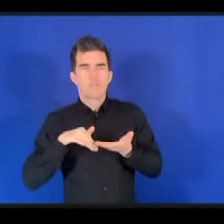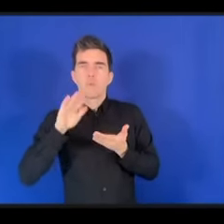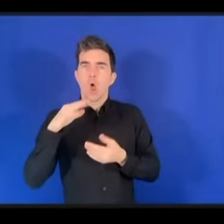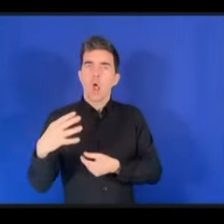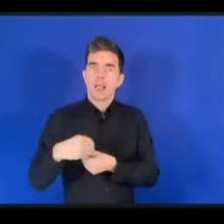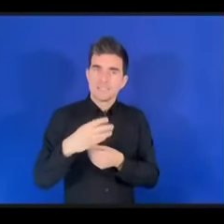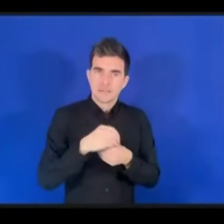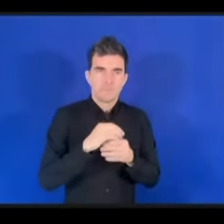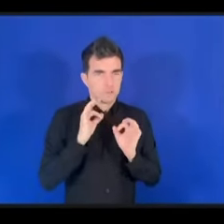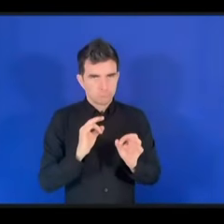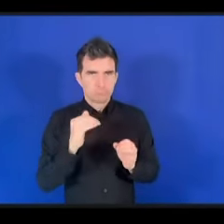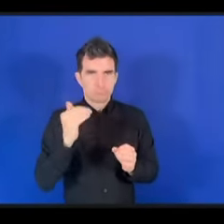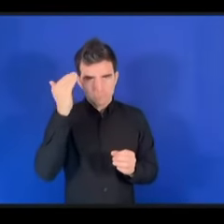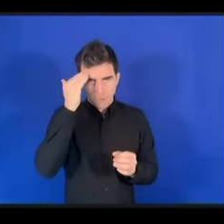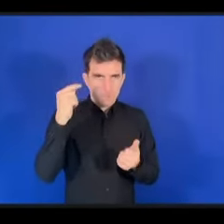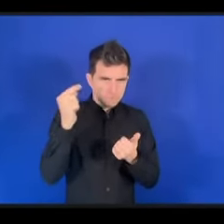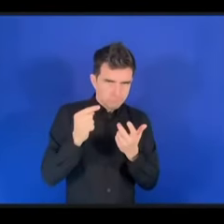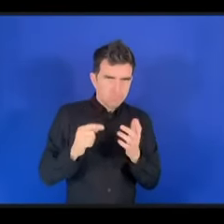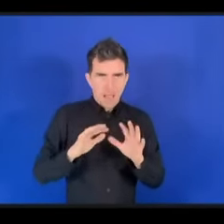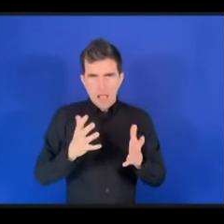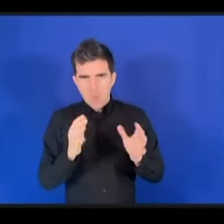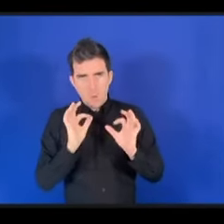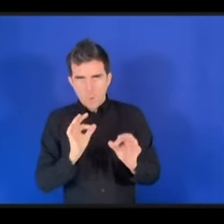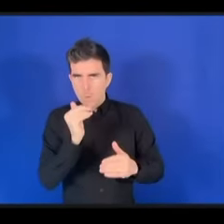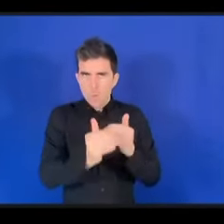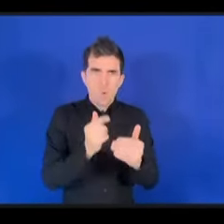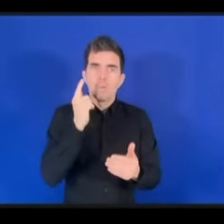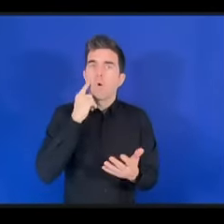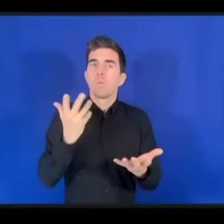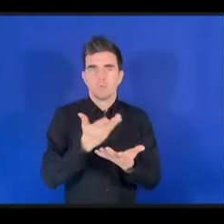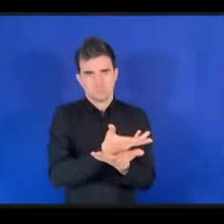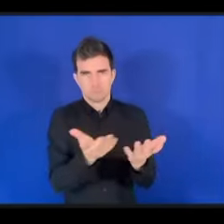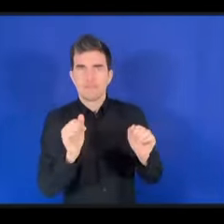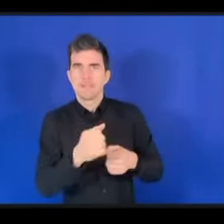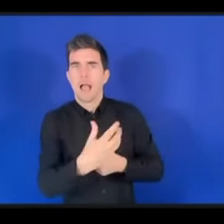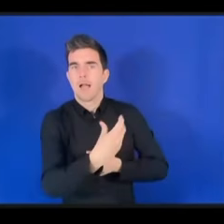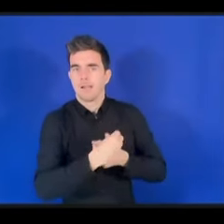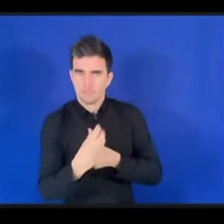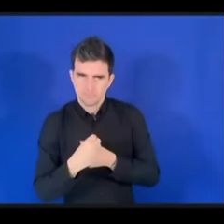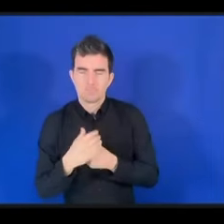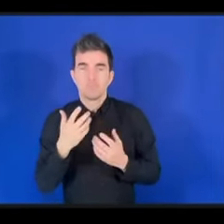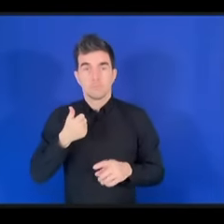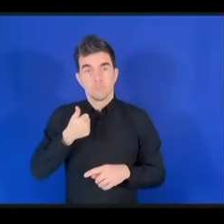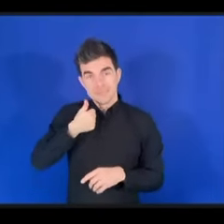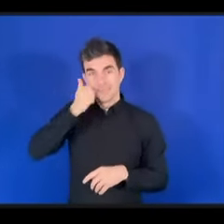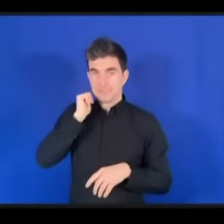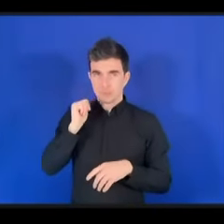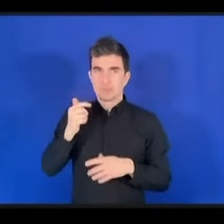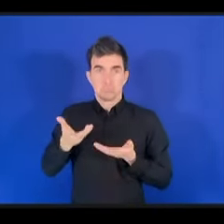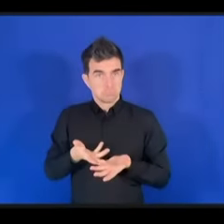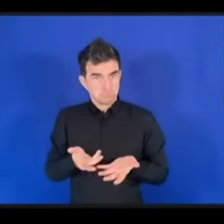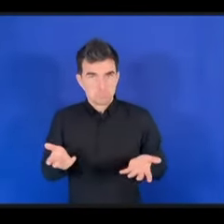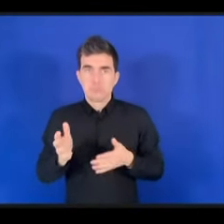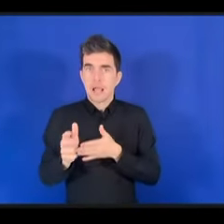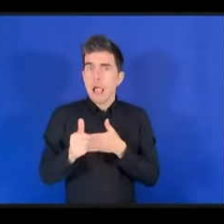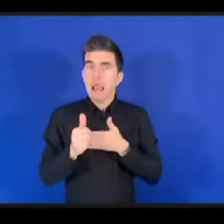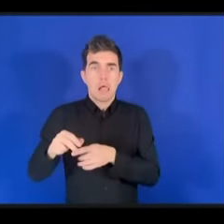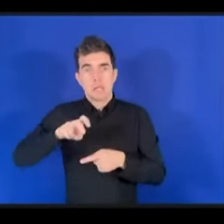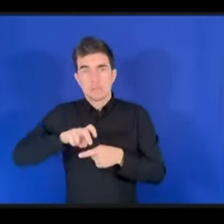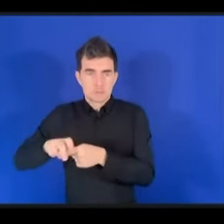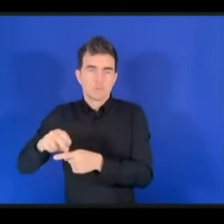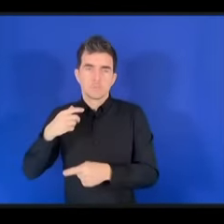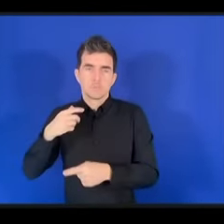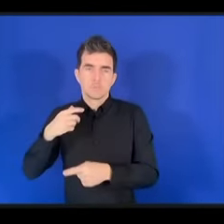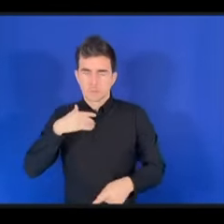in this room, at the leadership panel, I raised the issue of greater support and greater linkages with the NRIs and consideration of how we may